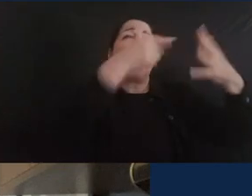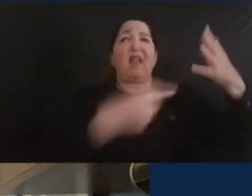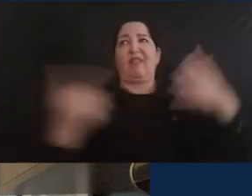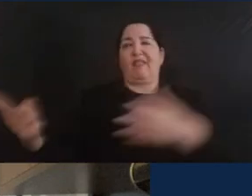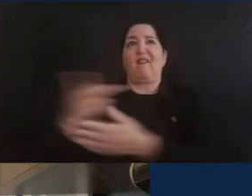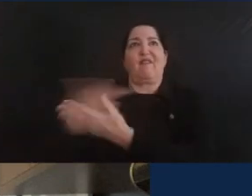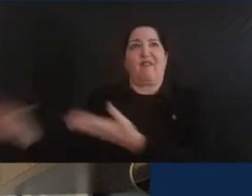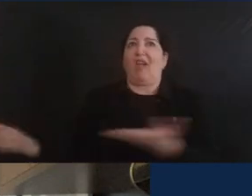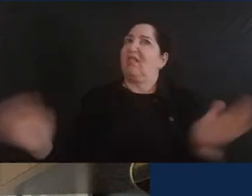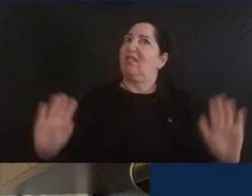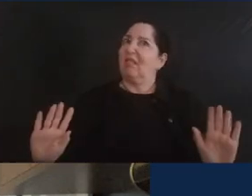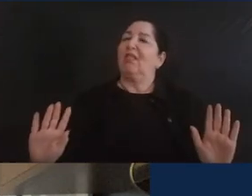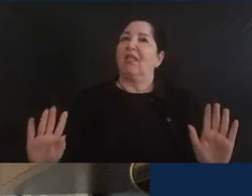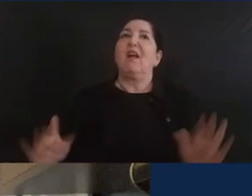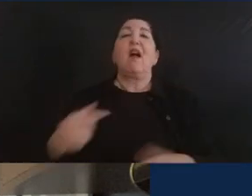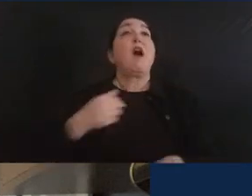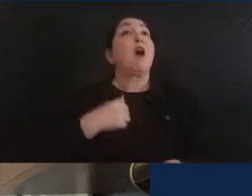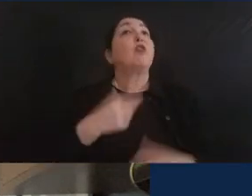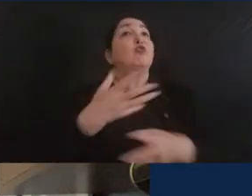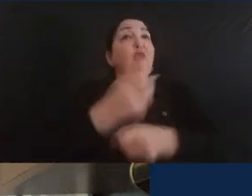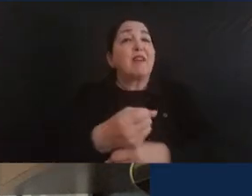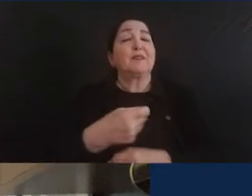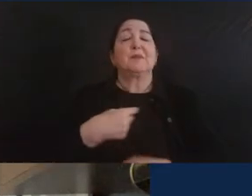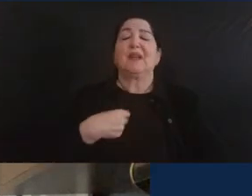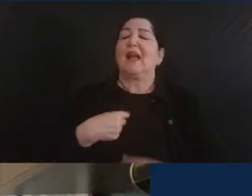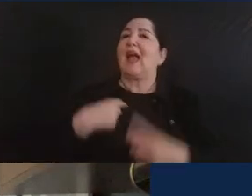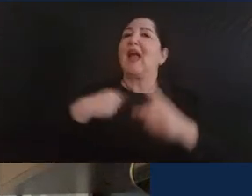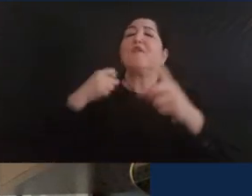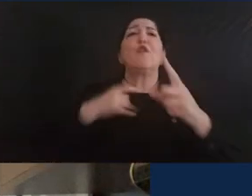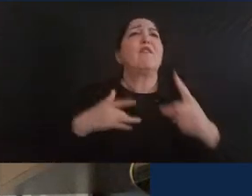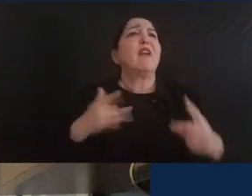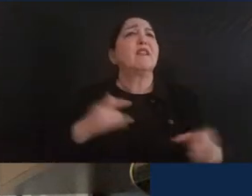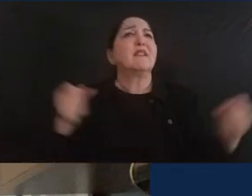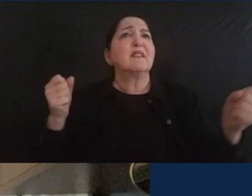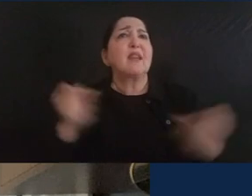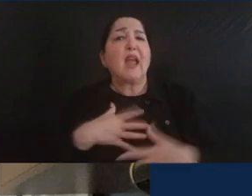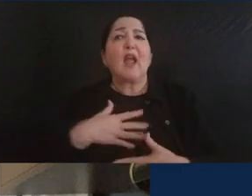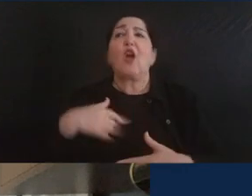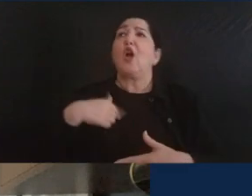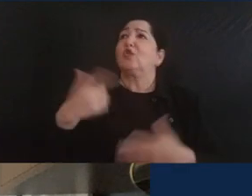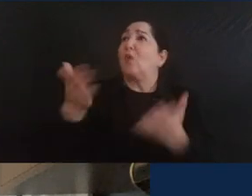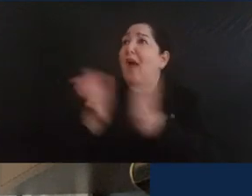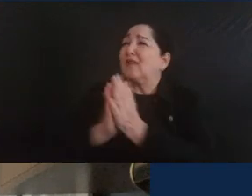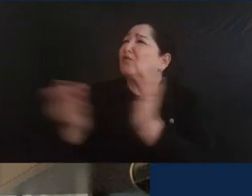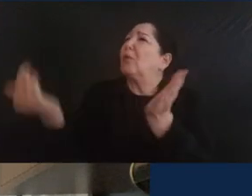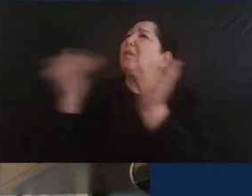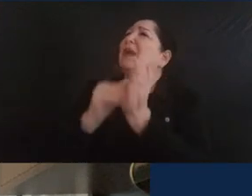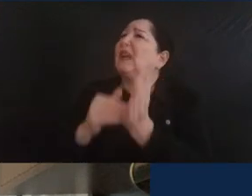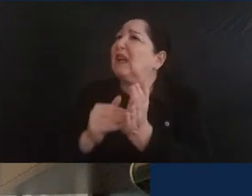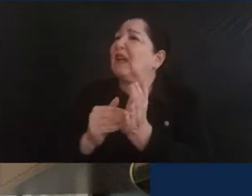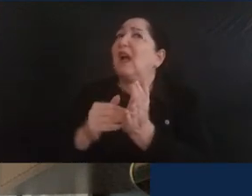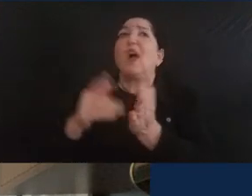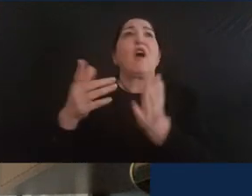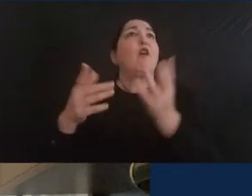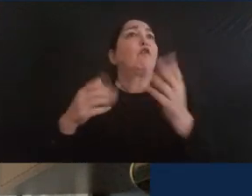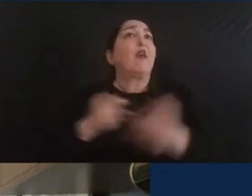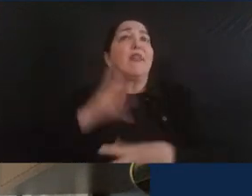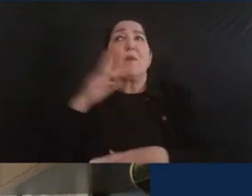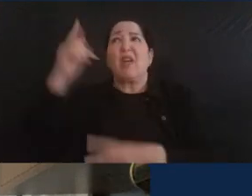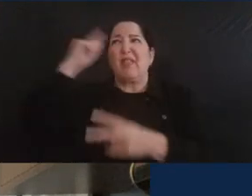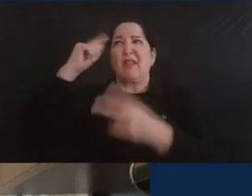can do that they can't, trust me. If you feel scared asking people to repeat things, afraid that they'll think